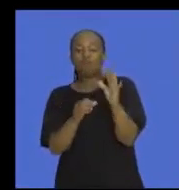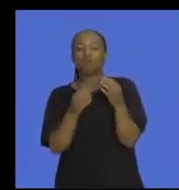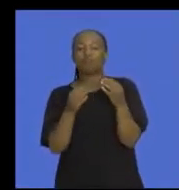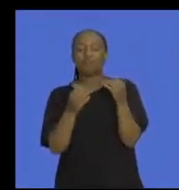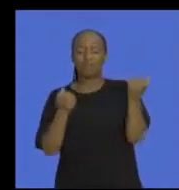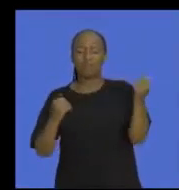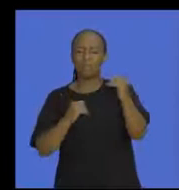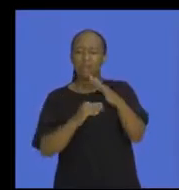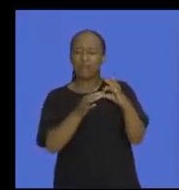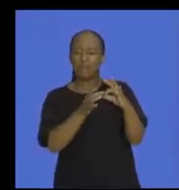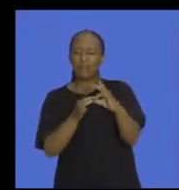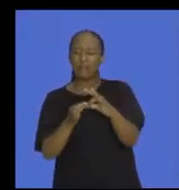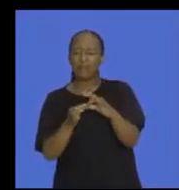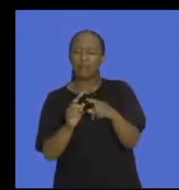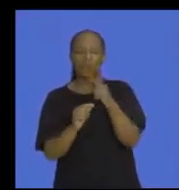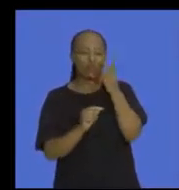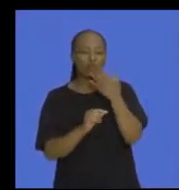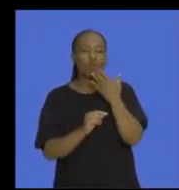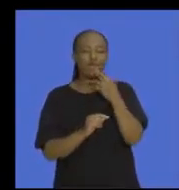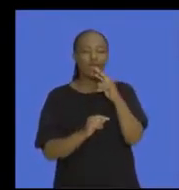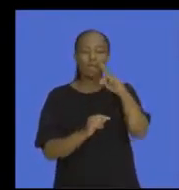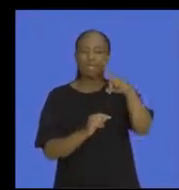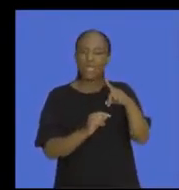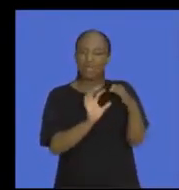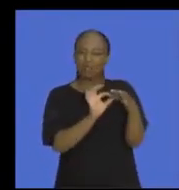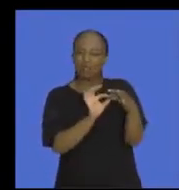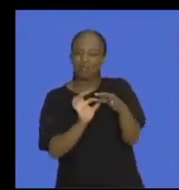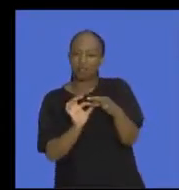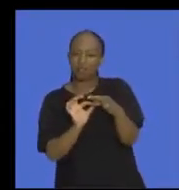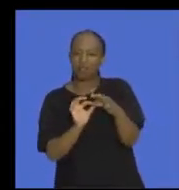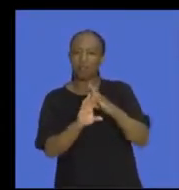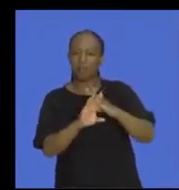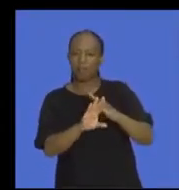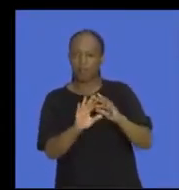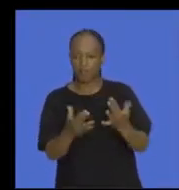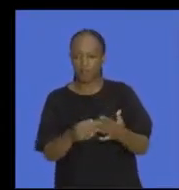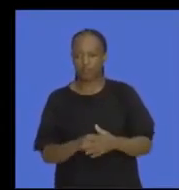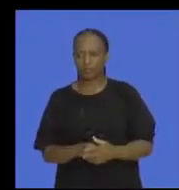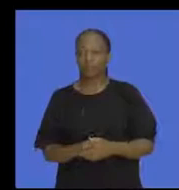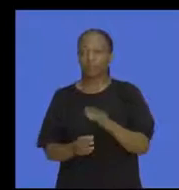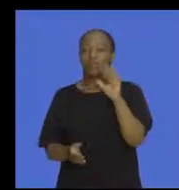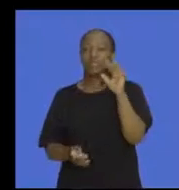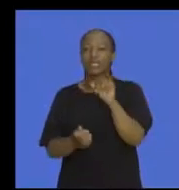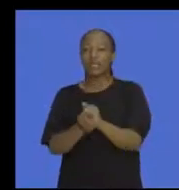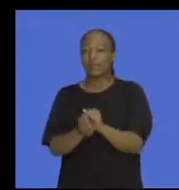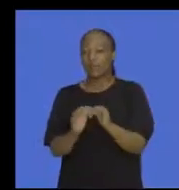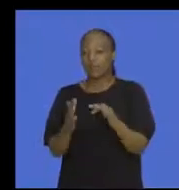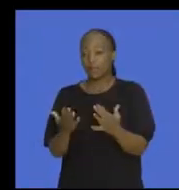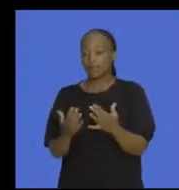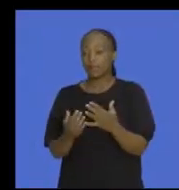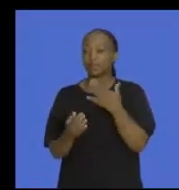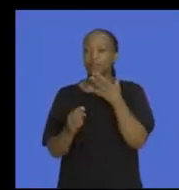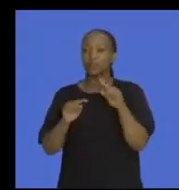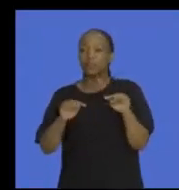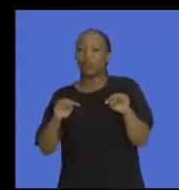total resistance in parallel. But we are actually looking for Rp at the end of the day, okay? Right, and then in summary,